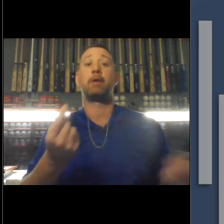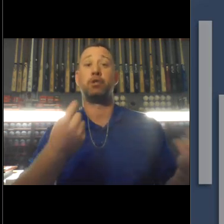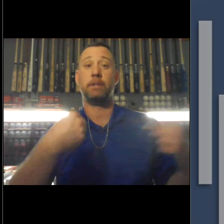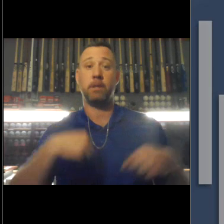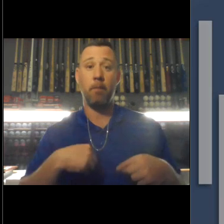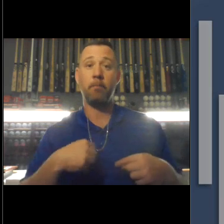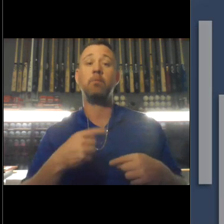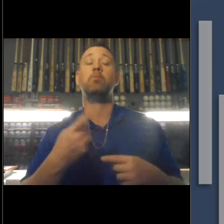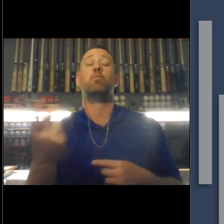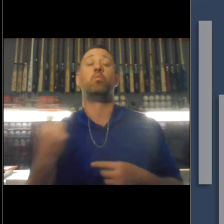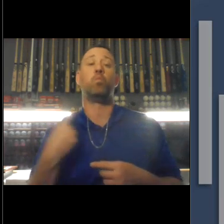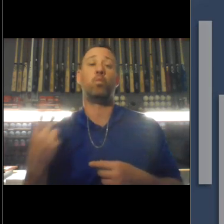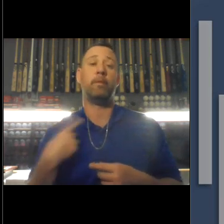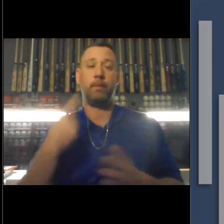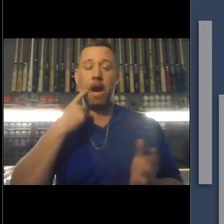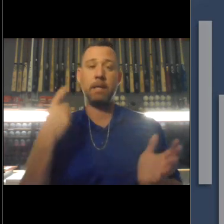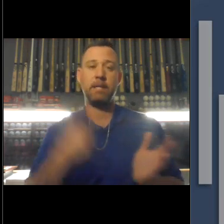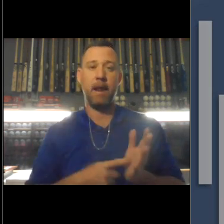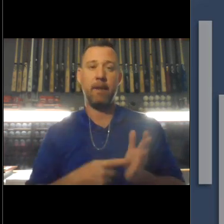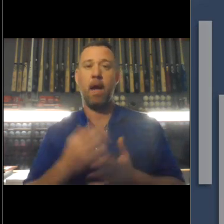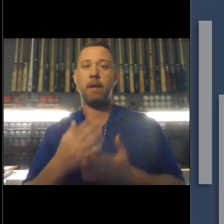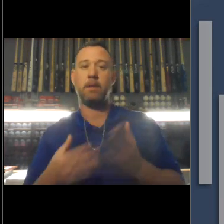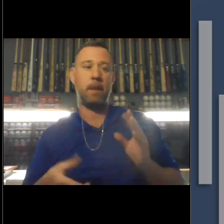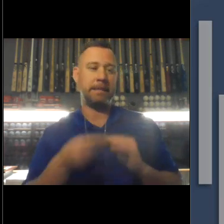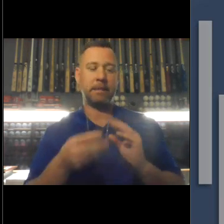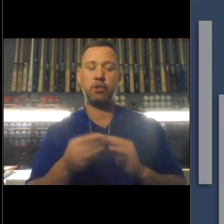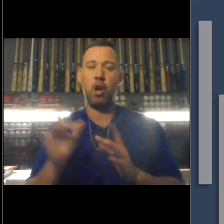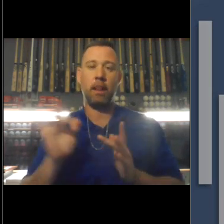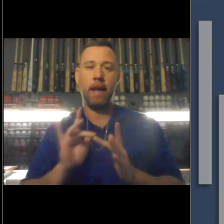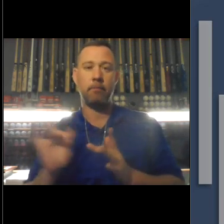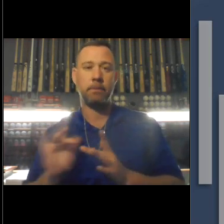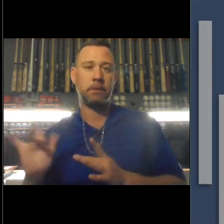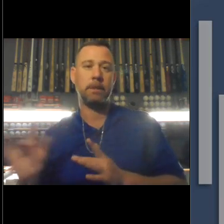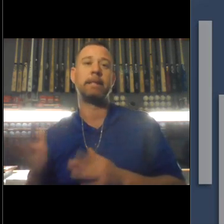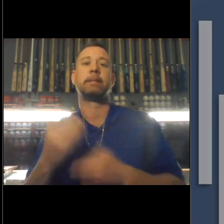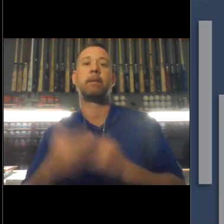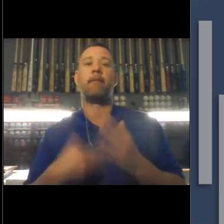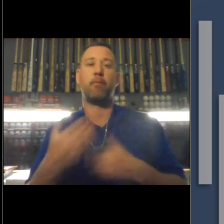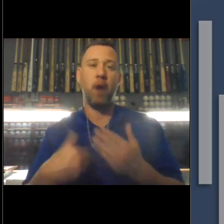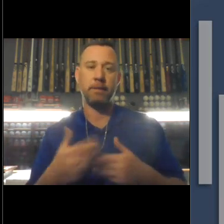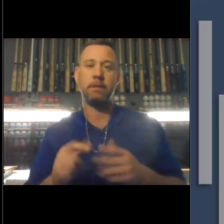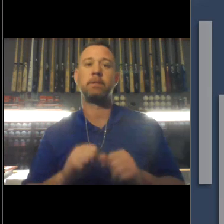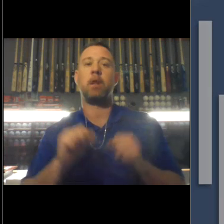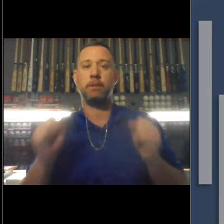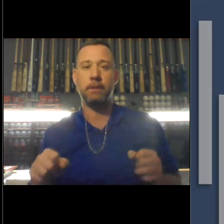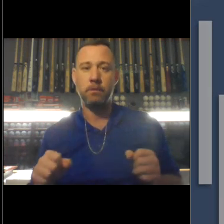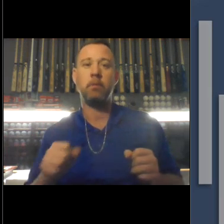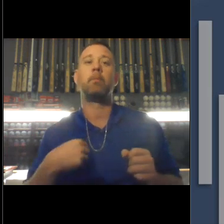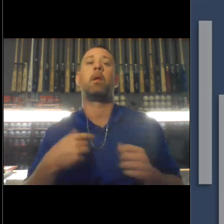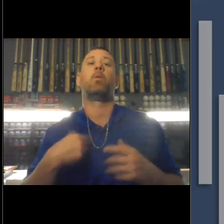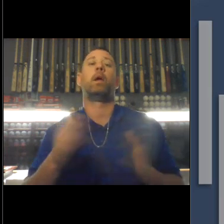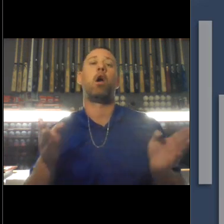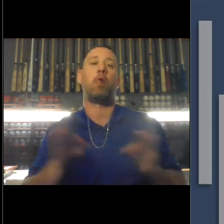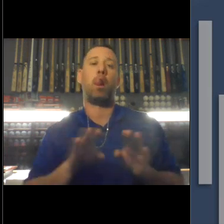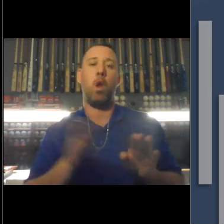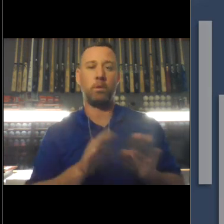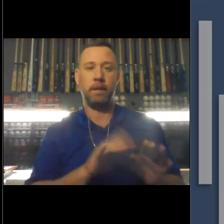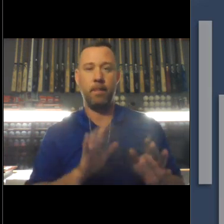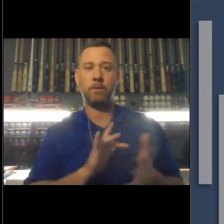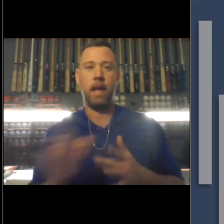she and I have been identifying some additional gaps in some of our processes and our system, and we are closing those gaps.